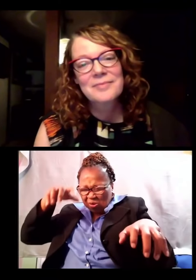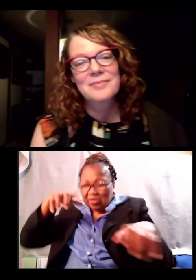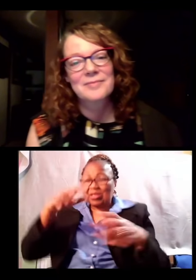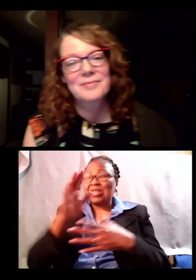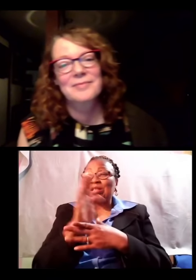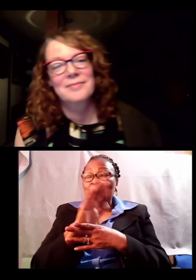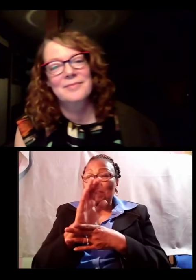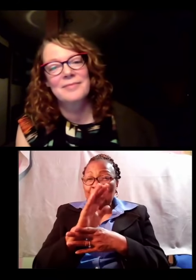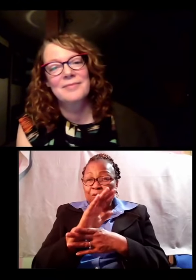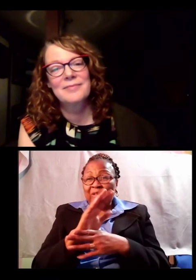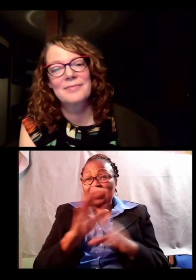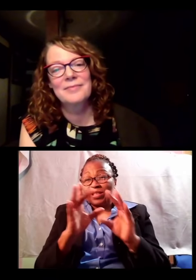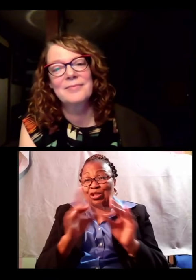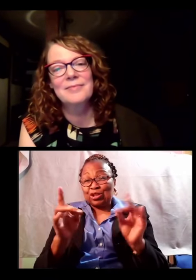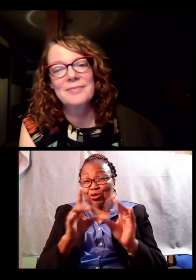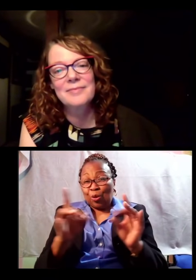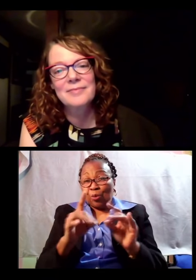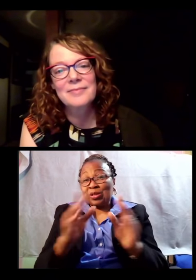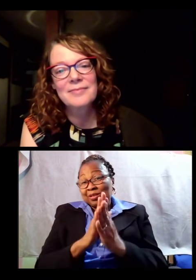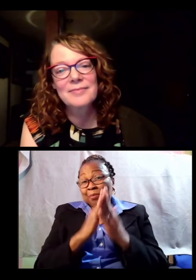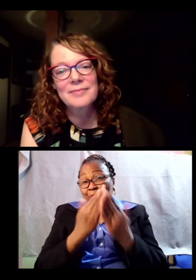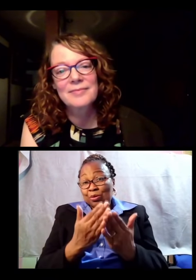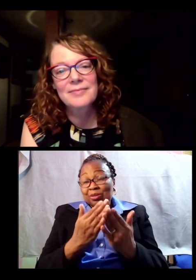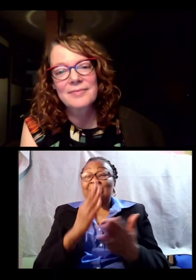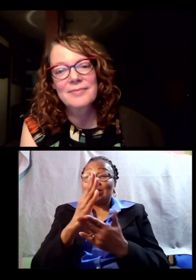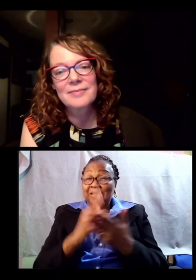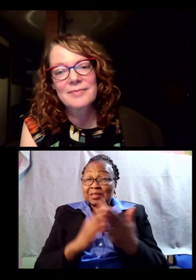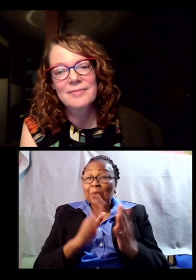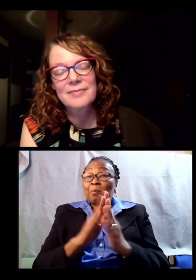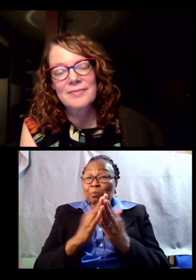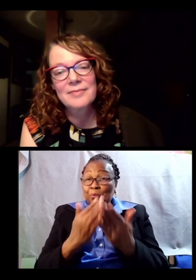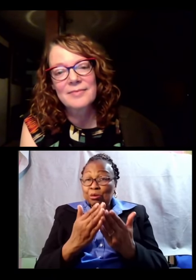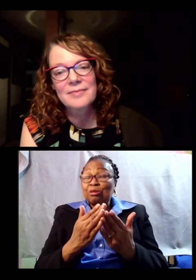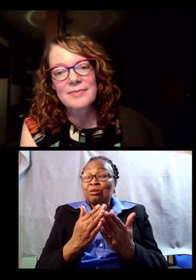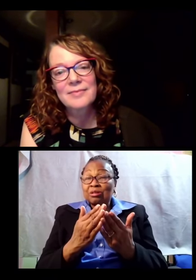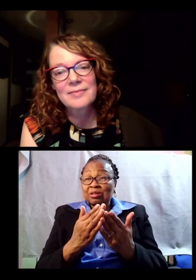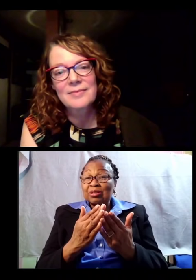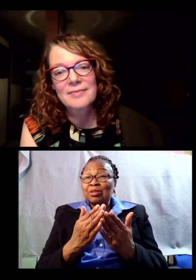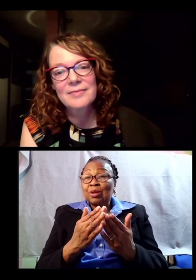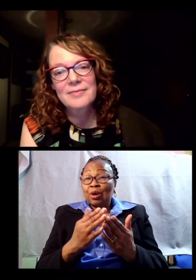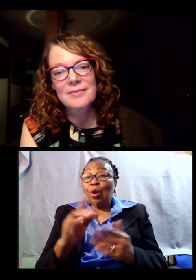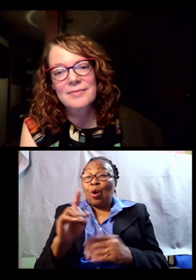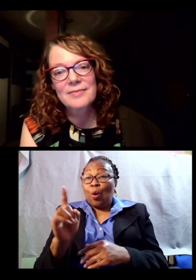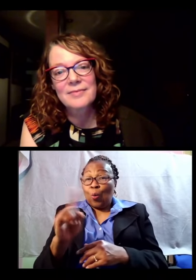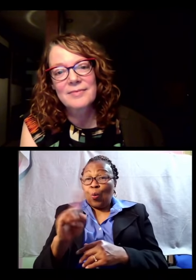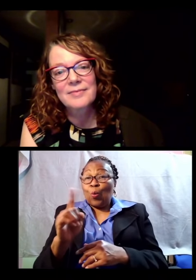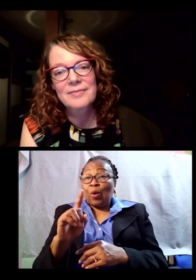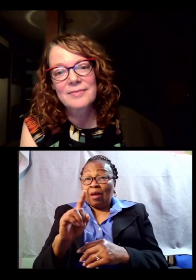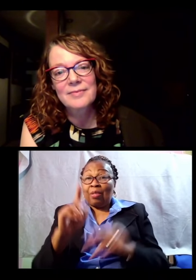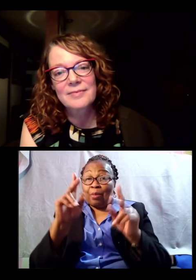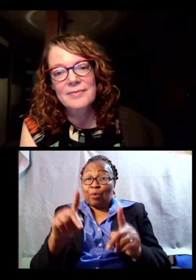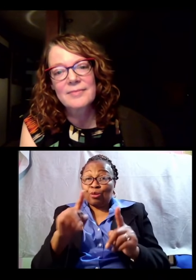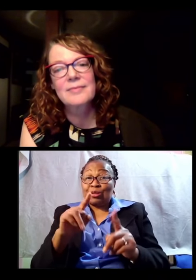accounts, some novels. There's some pretty good novels in which the central figure is a female